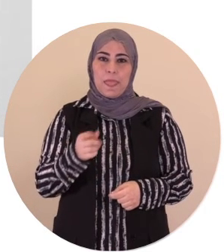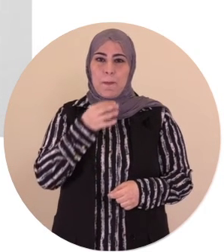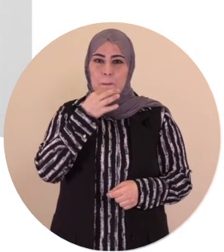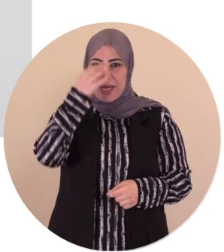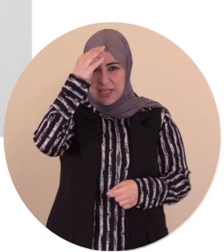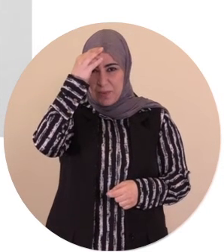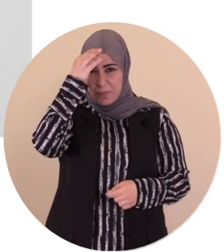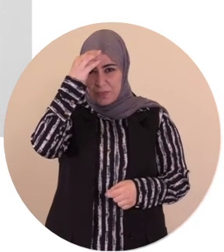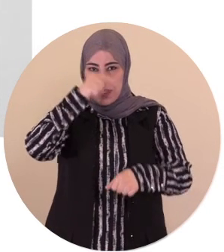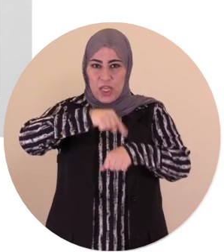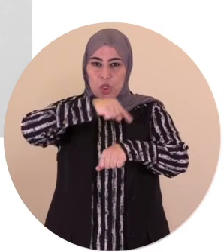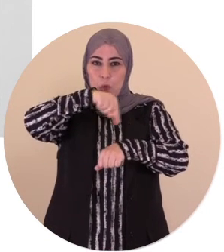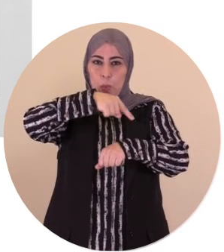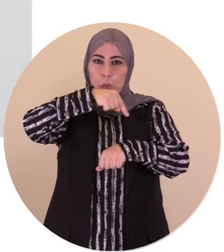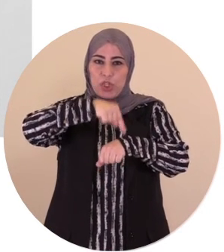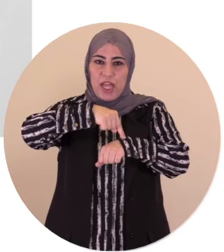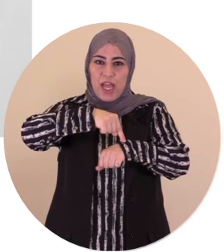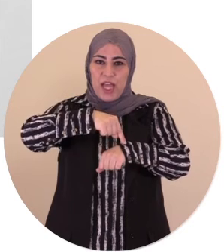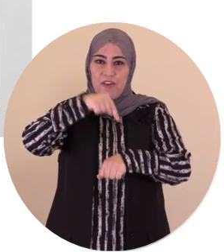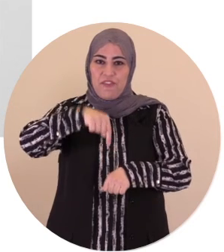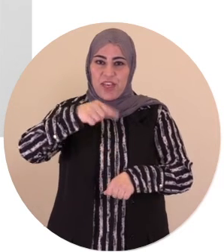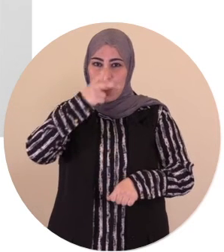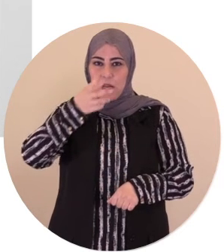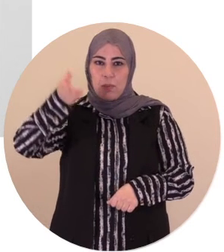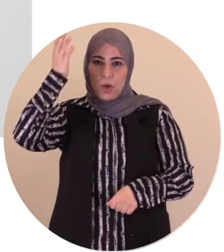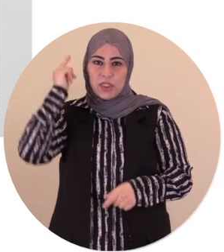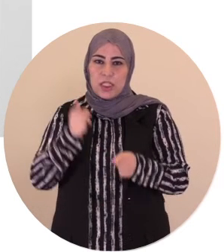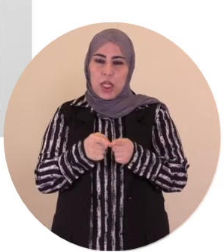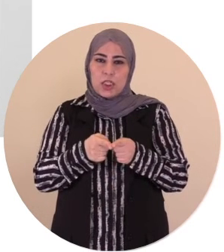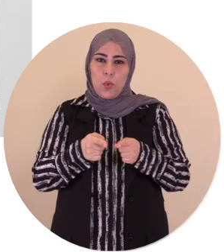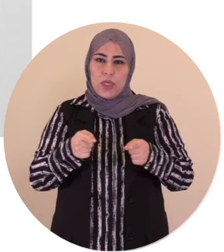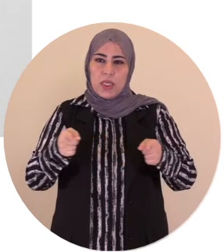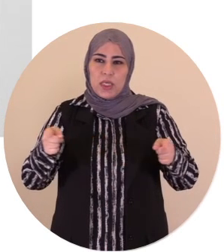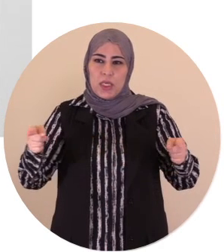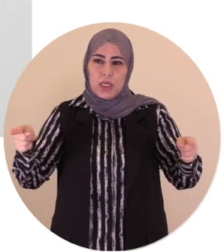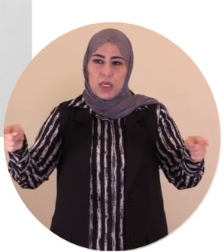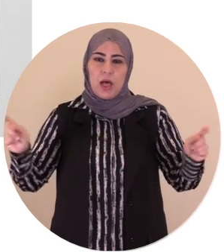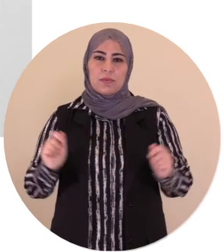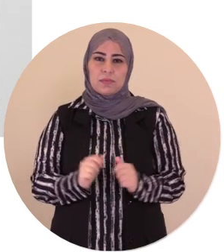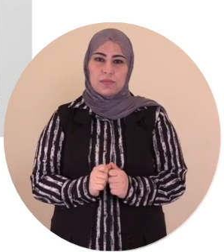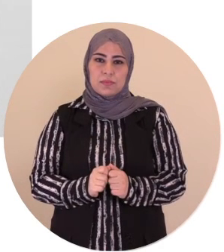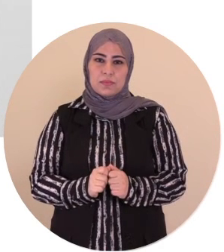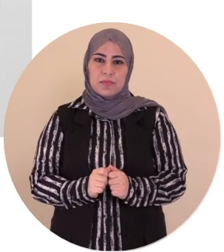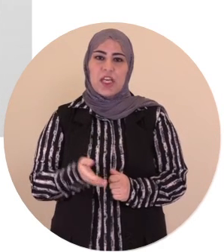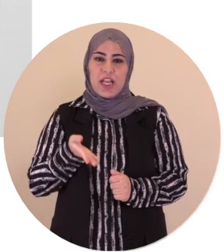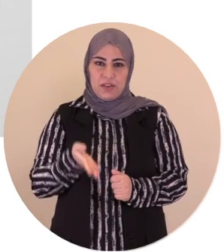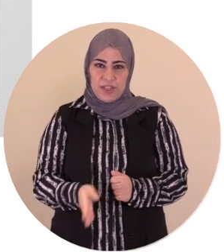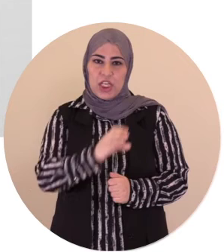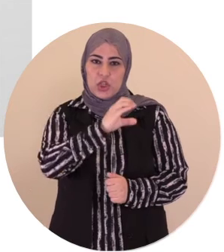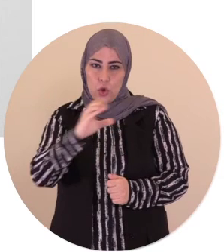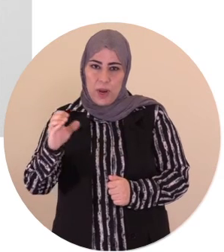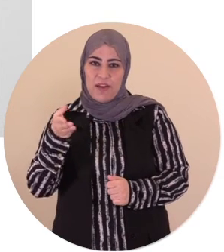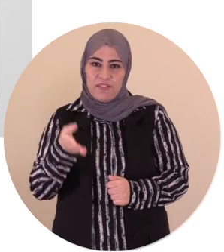taking place before a certain time in the past. Look at it on the screen. The past perfect continuous refers